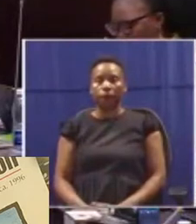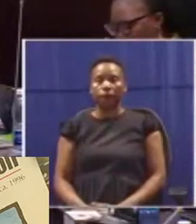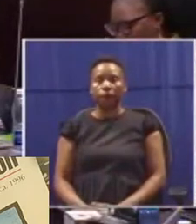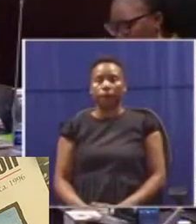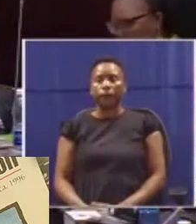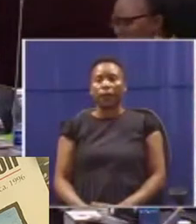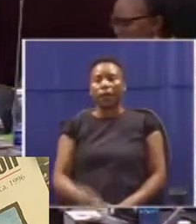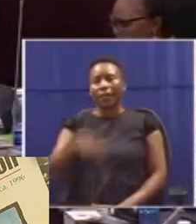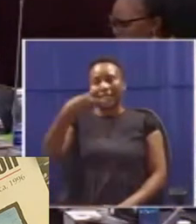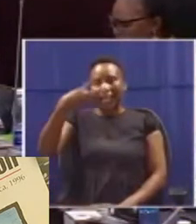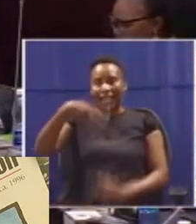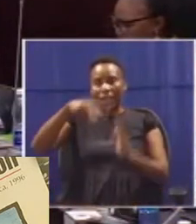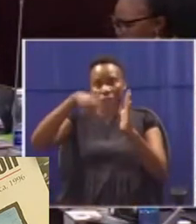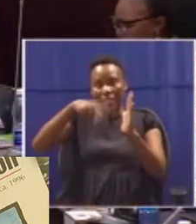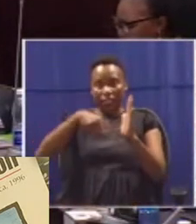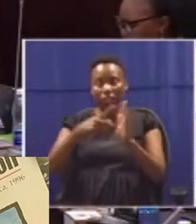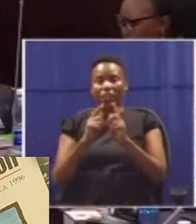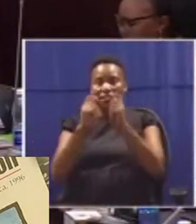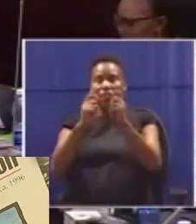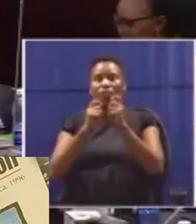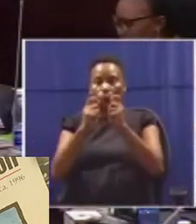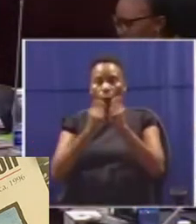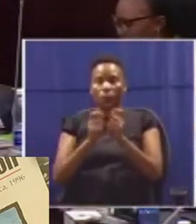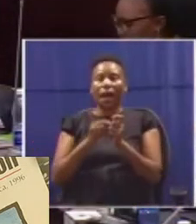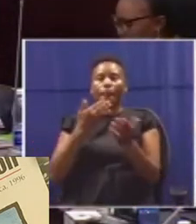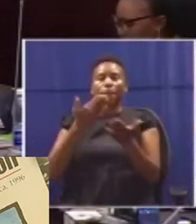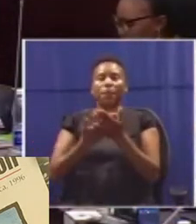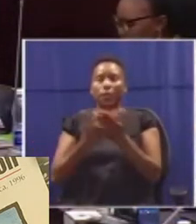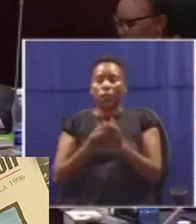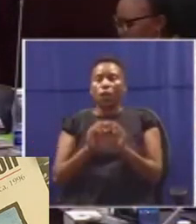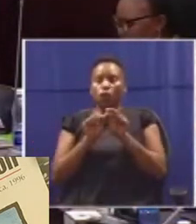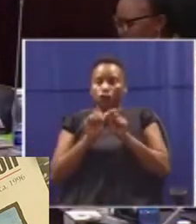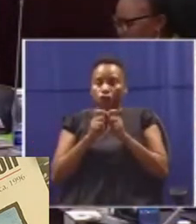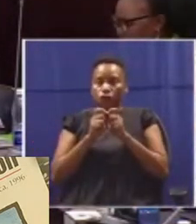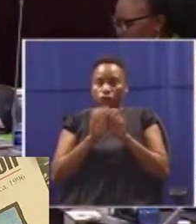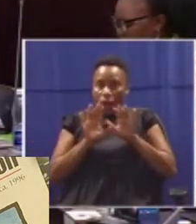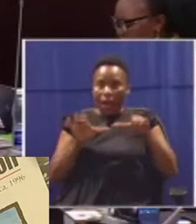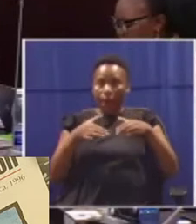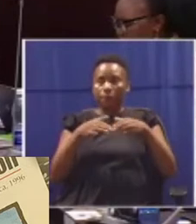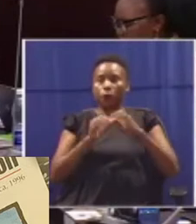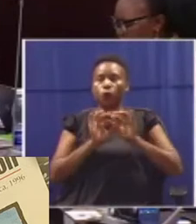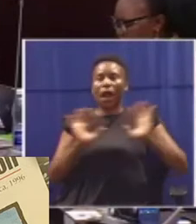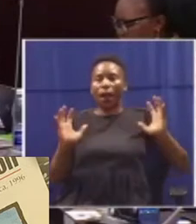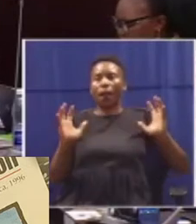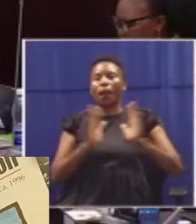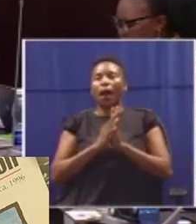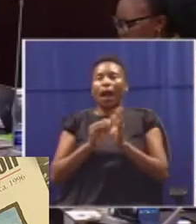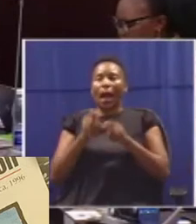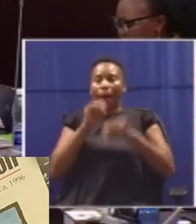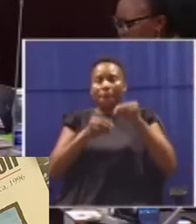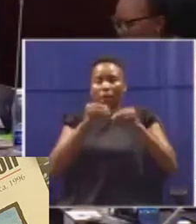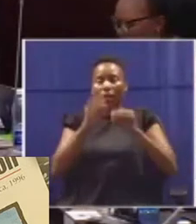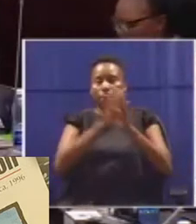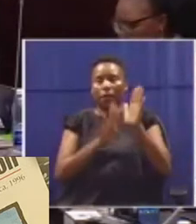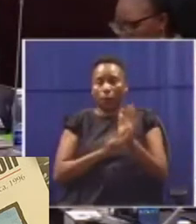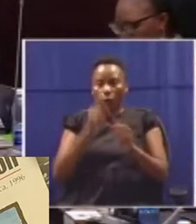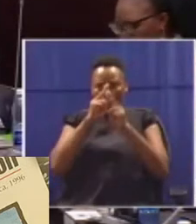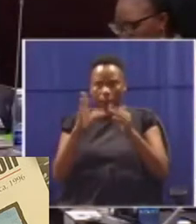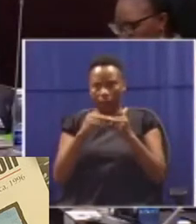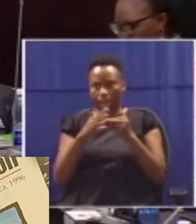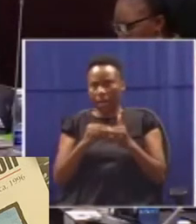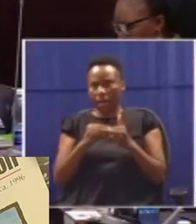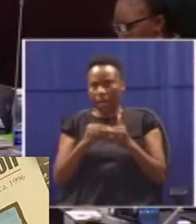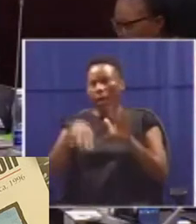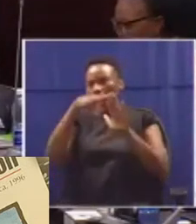Second reading, Transport Appeal Tribunal Amendment Bill. Honourable members, as there is no list of speakers, are there